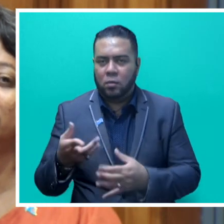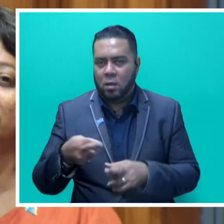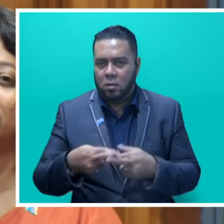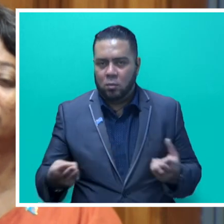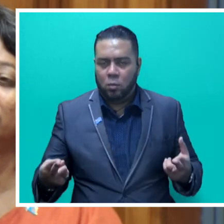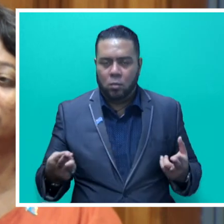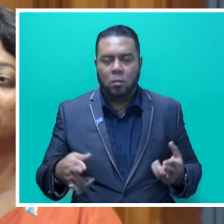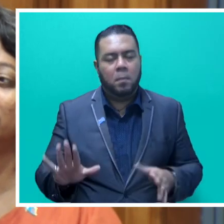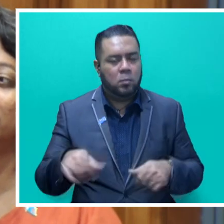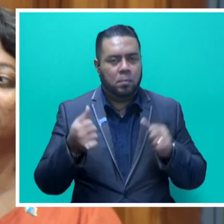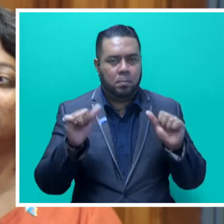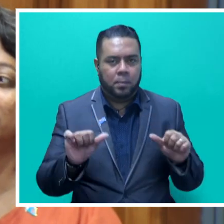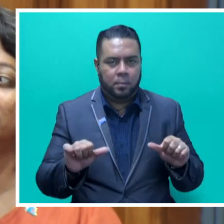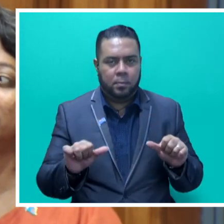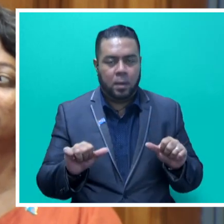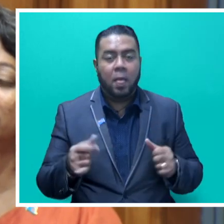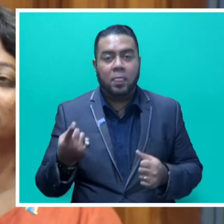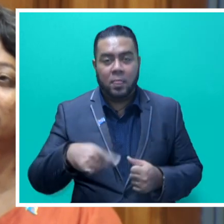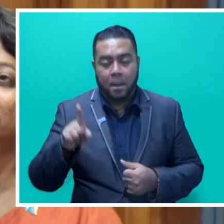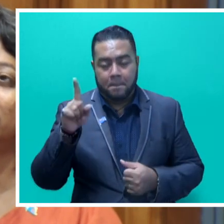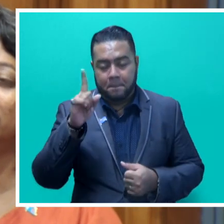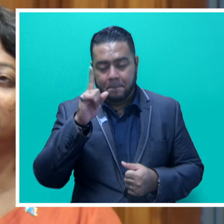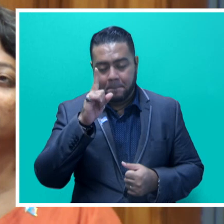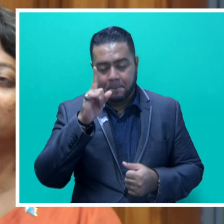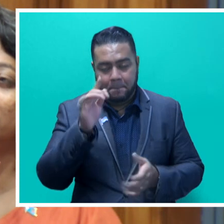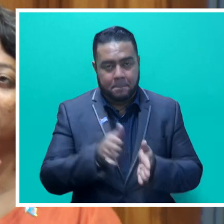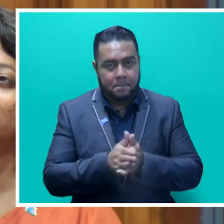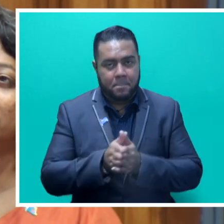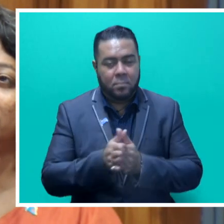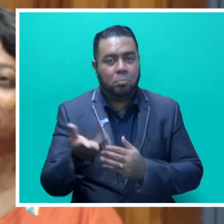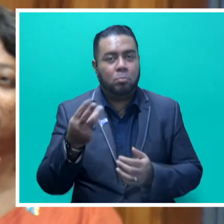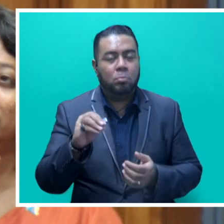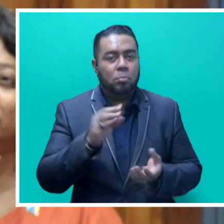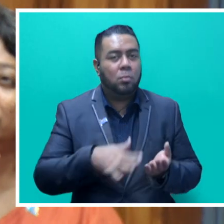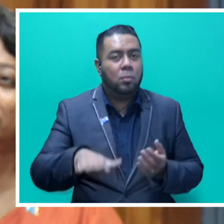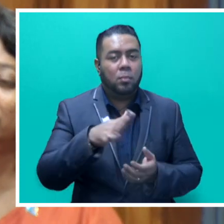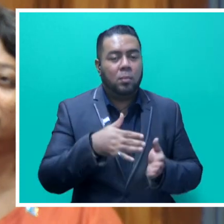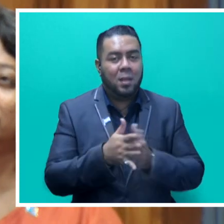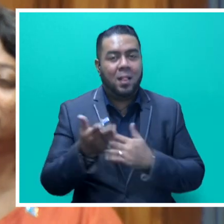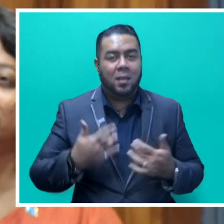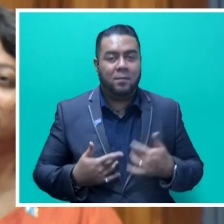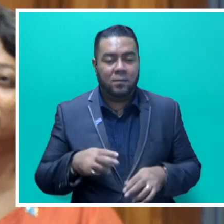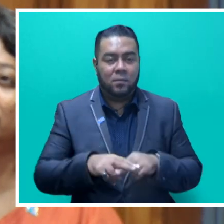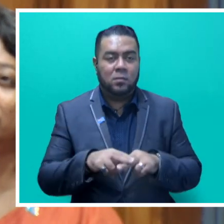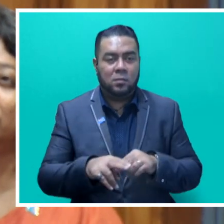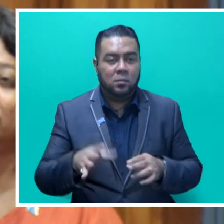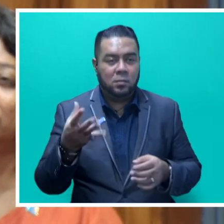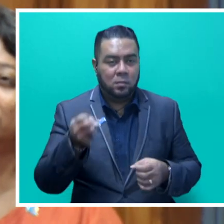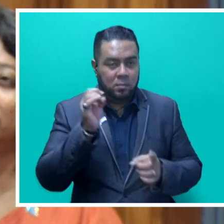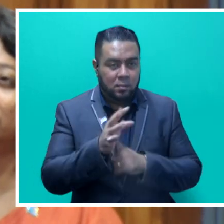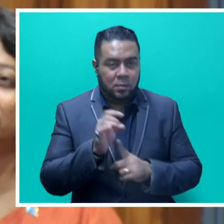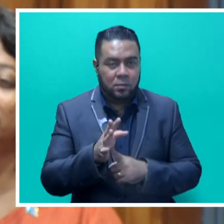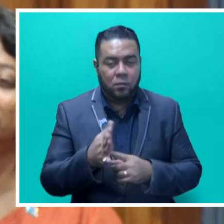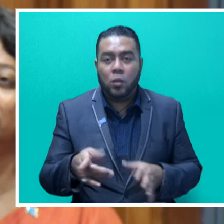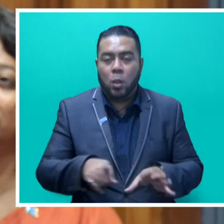must also be protected. The interests and equitable participation in all facets of life in Fiji for the Itoke is essential for the